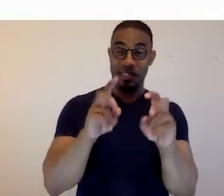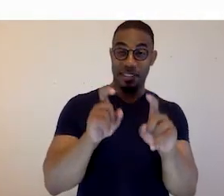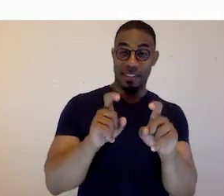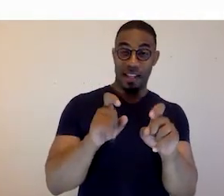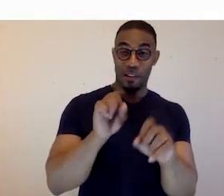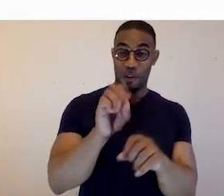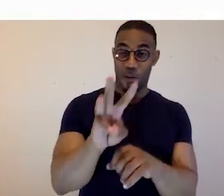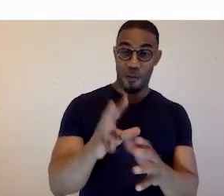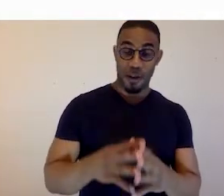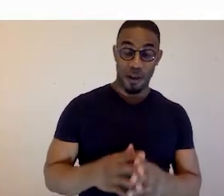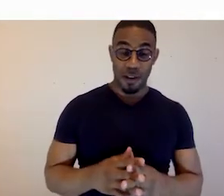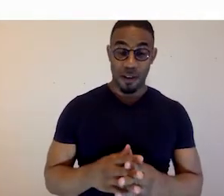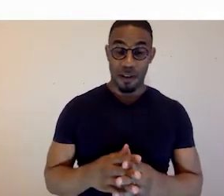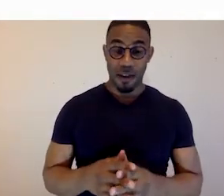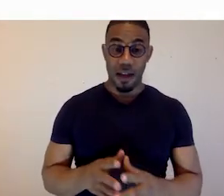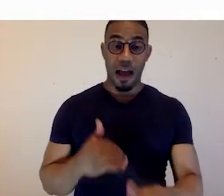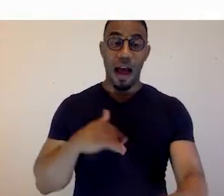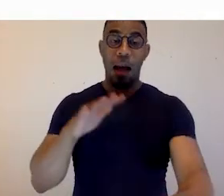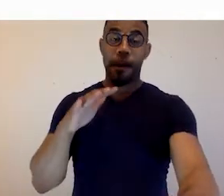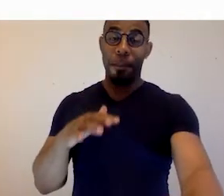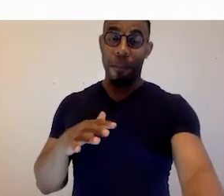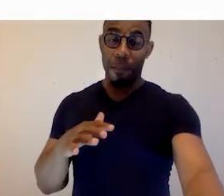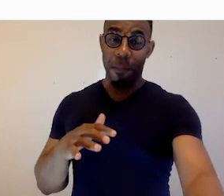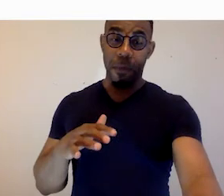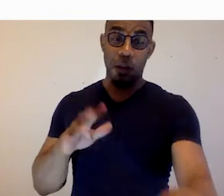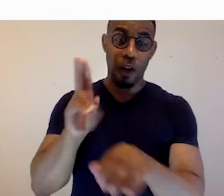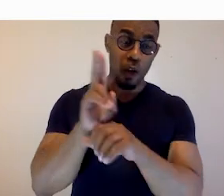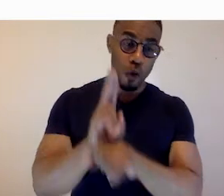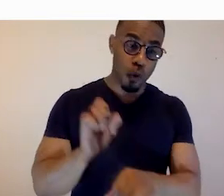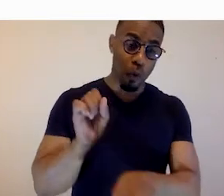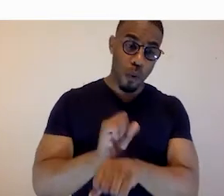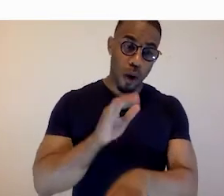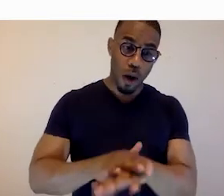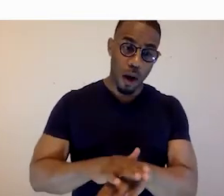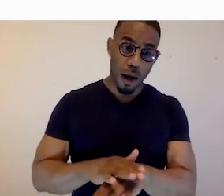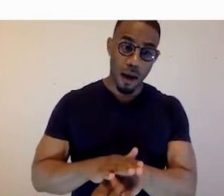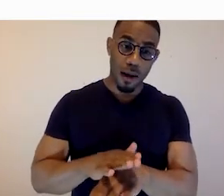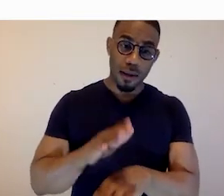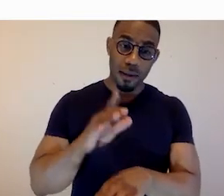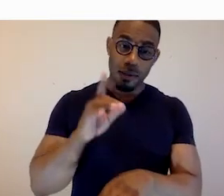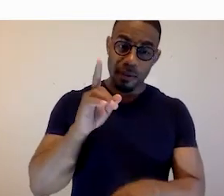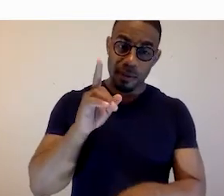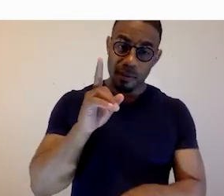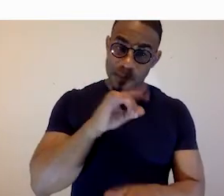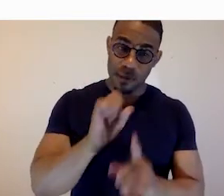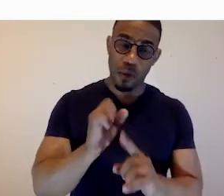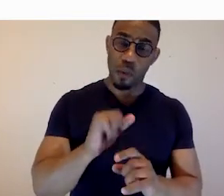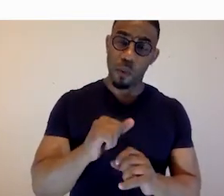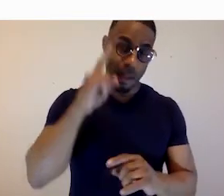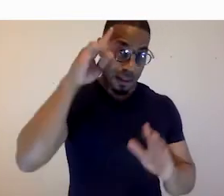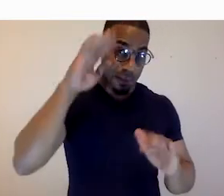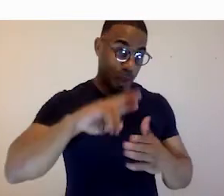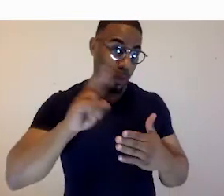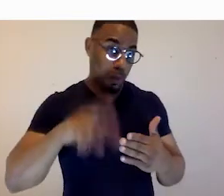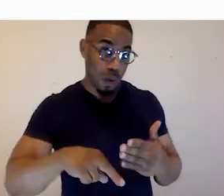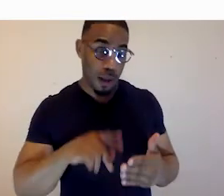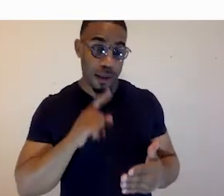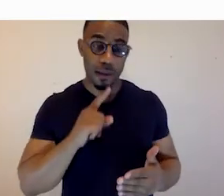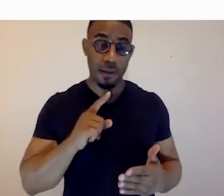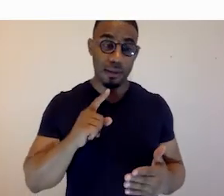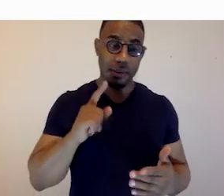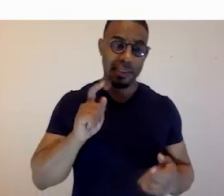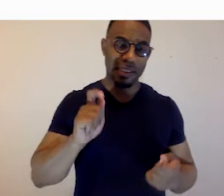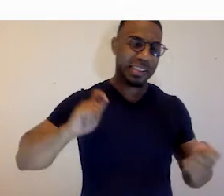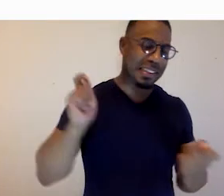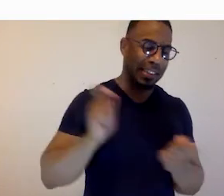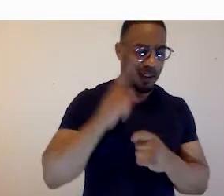software, I'm accustomed to working on scenarios where the expected result is